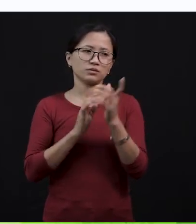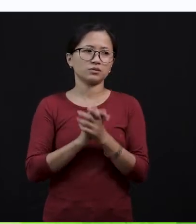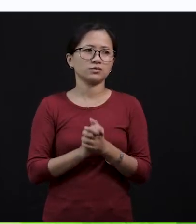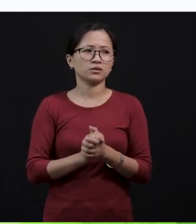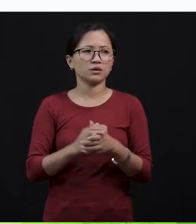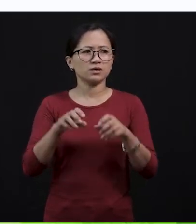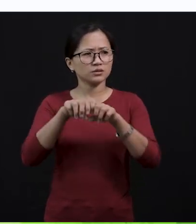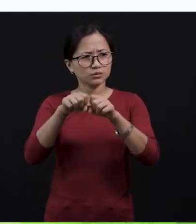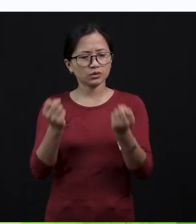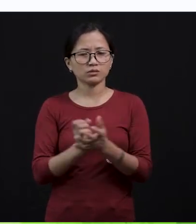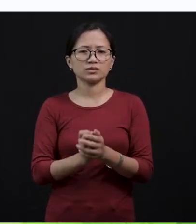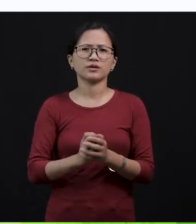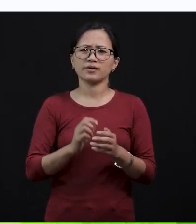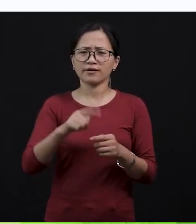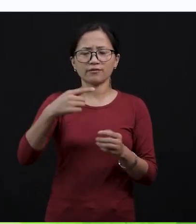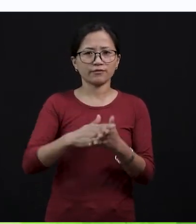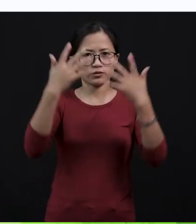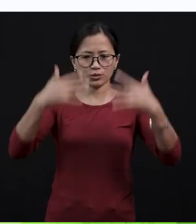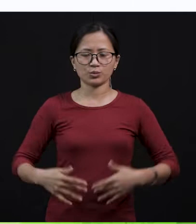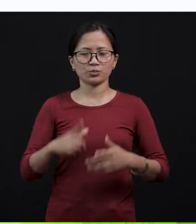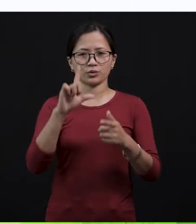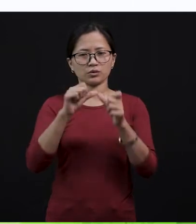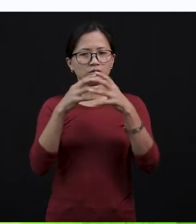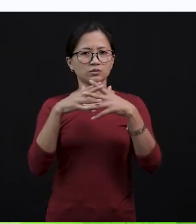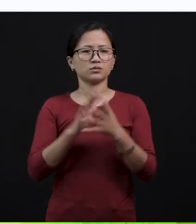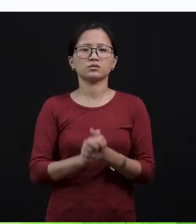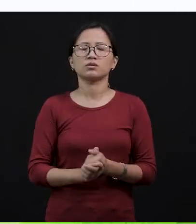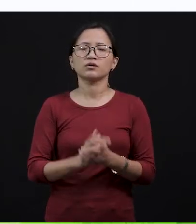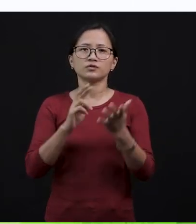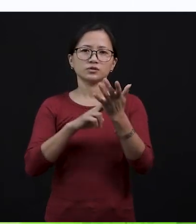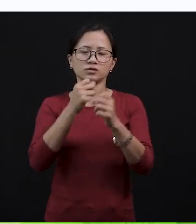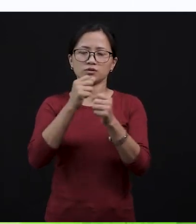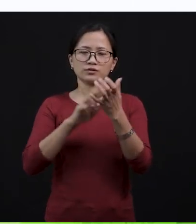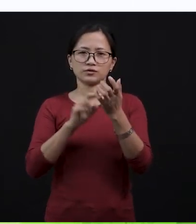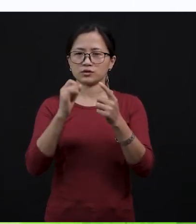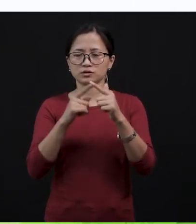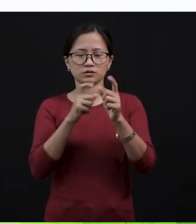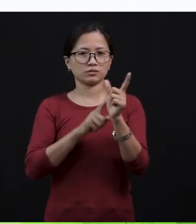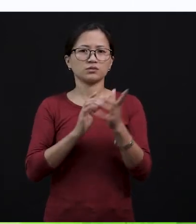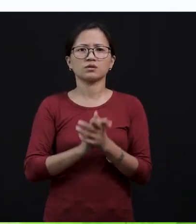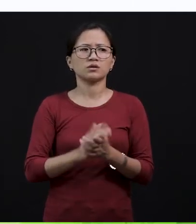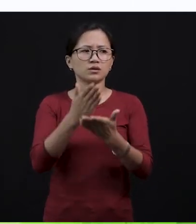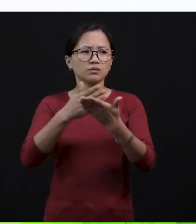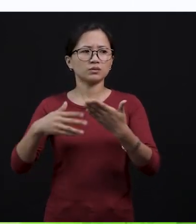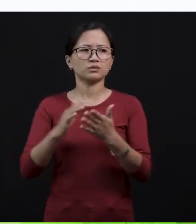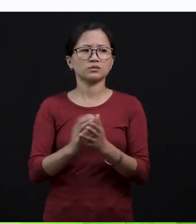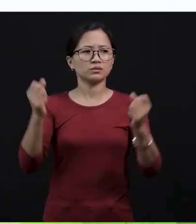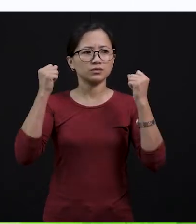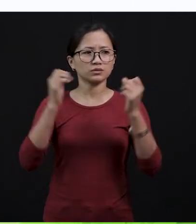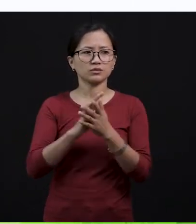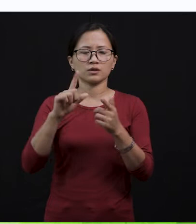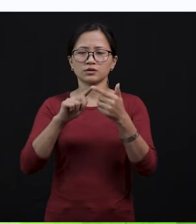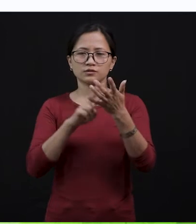He's broken every human law. He breaks the law of gravity. His powers of levitation